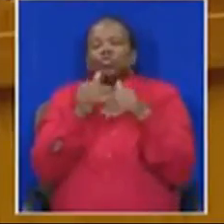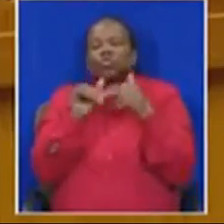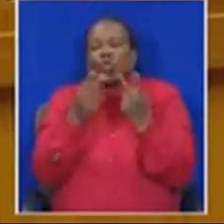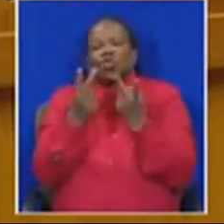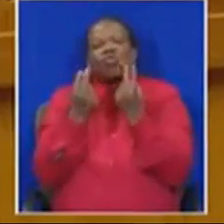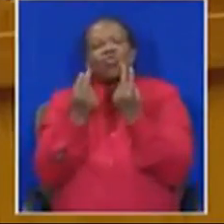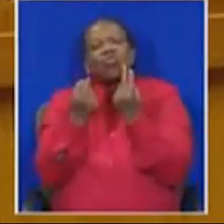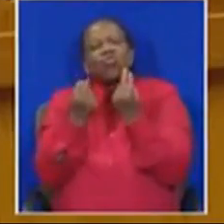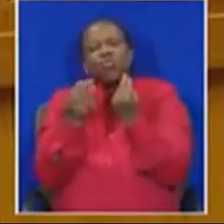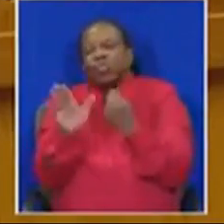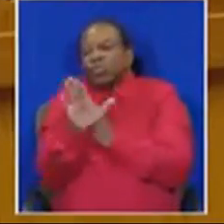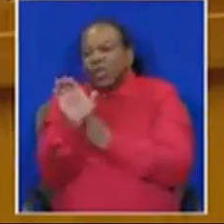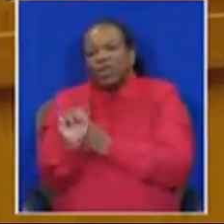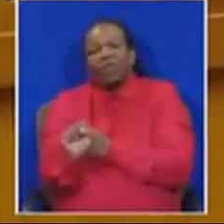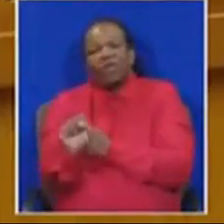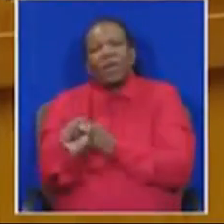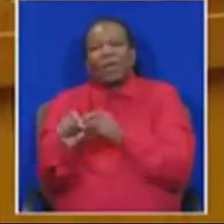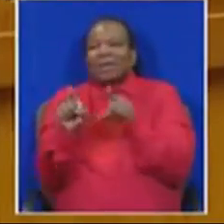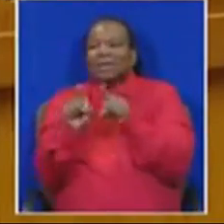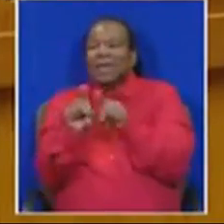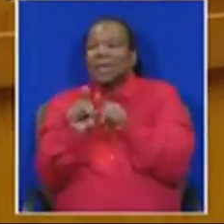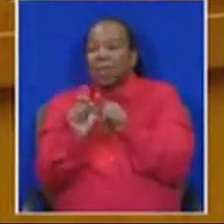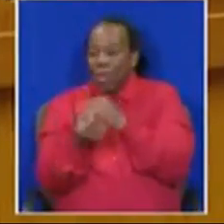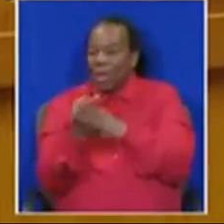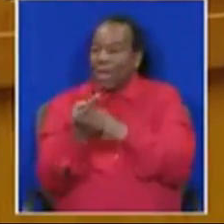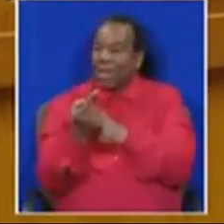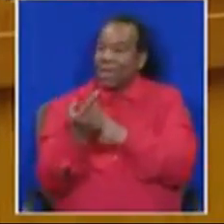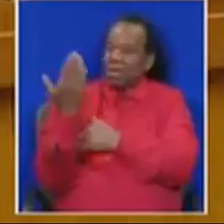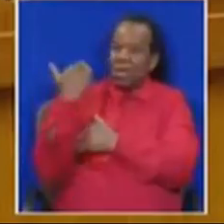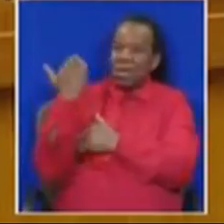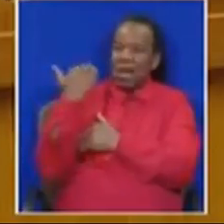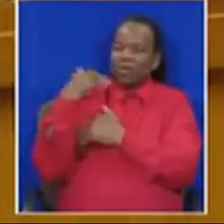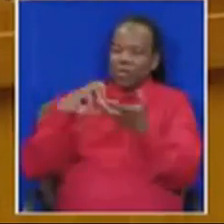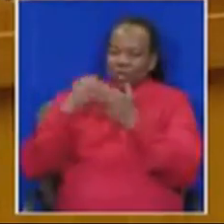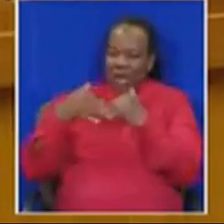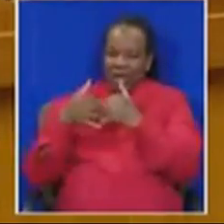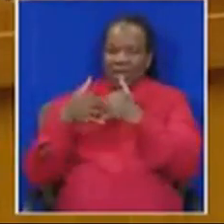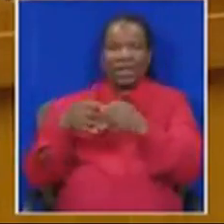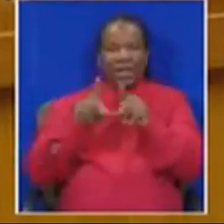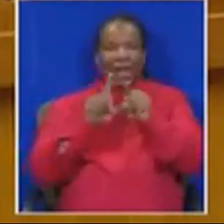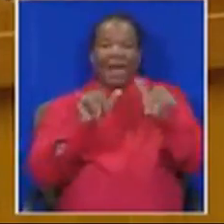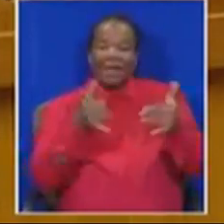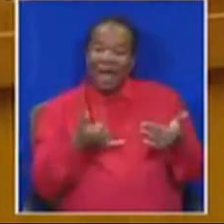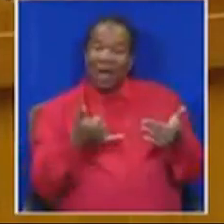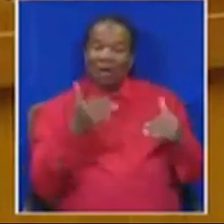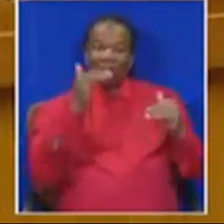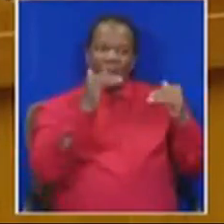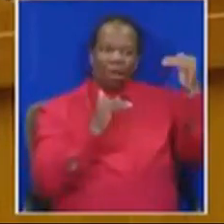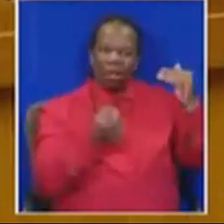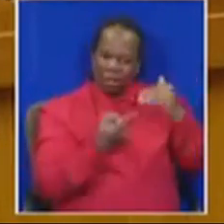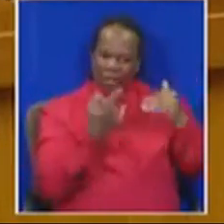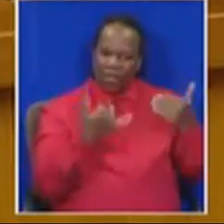to confront the injustices of the past and the inequalities of the present. We